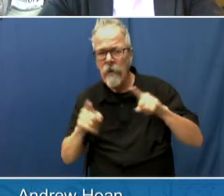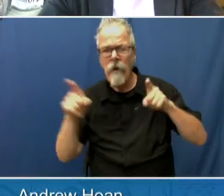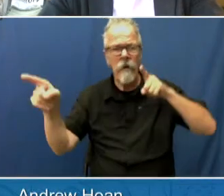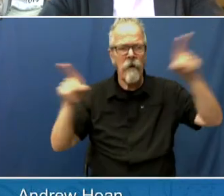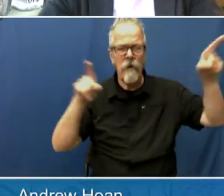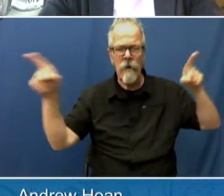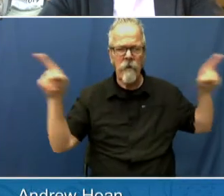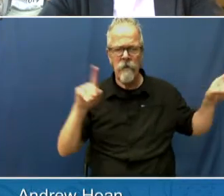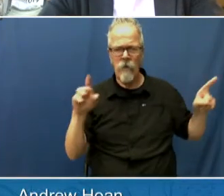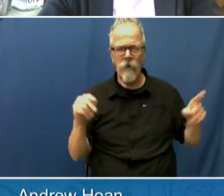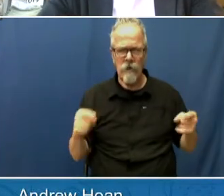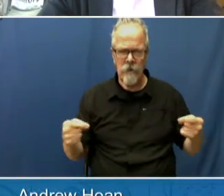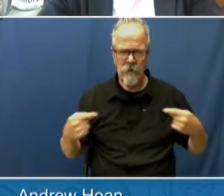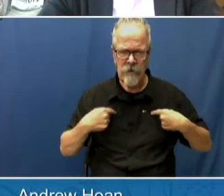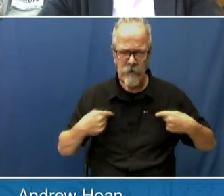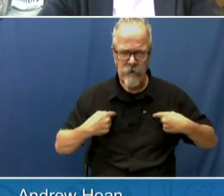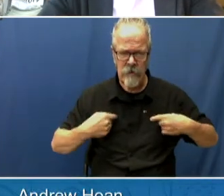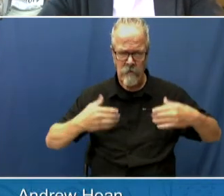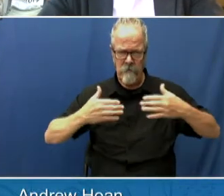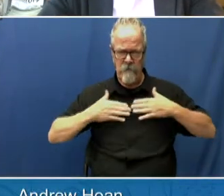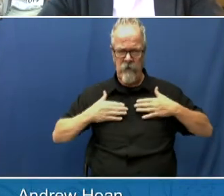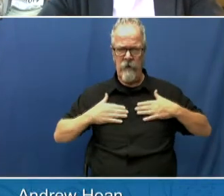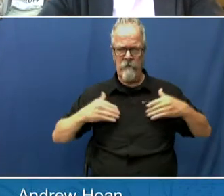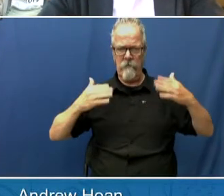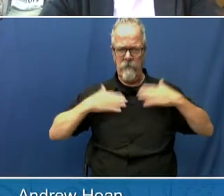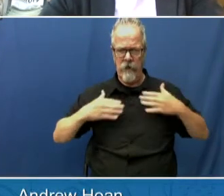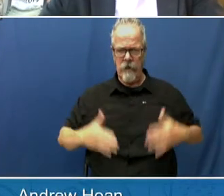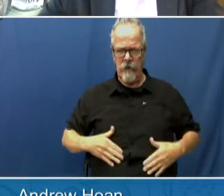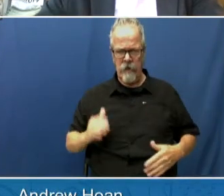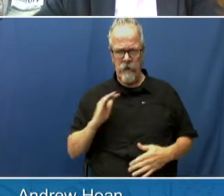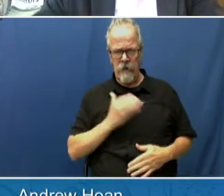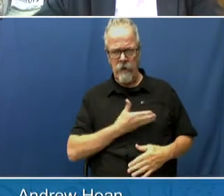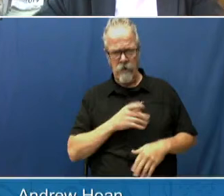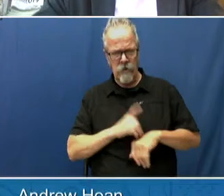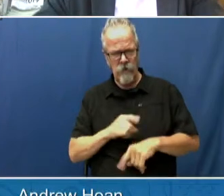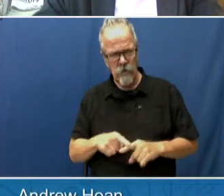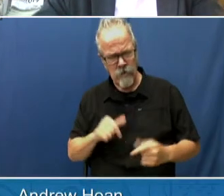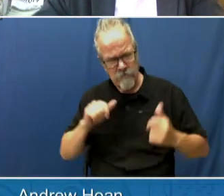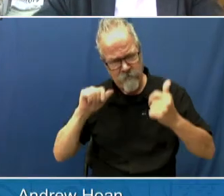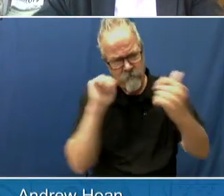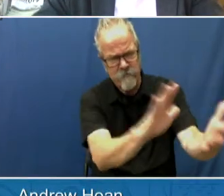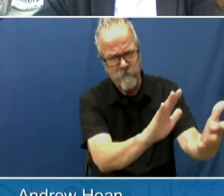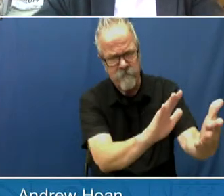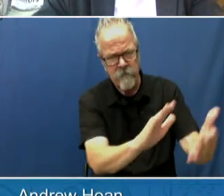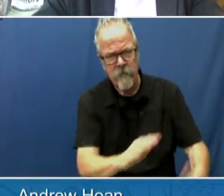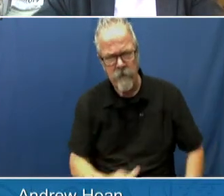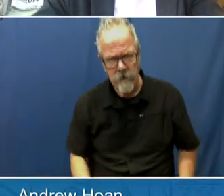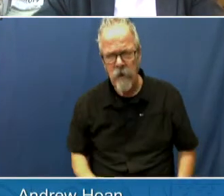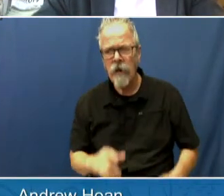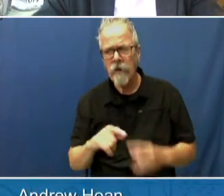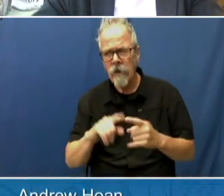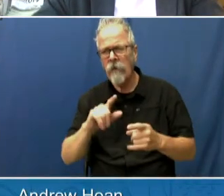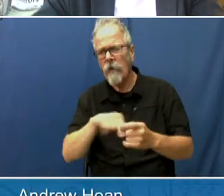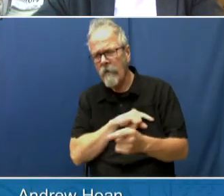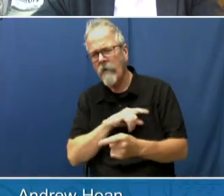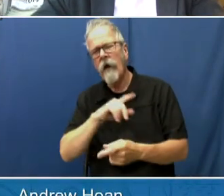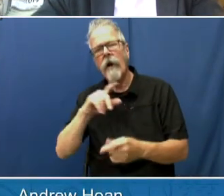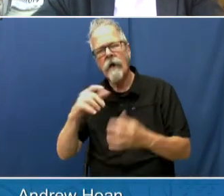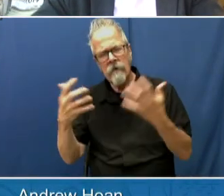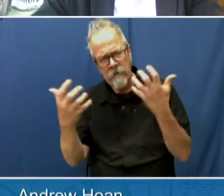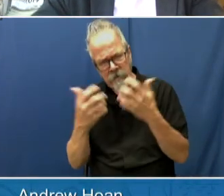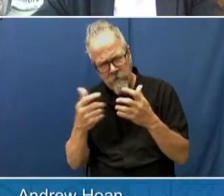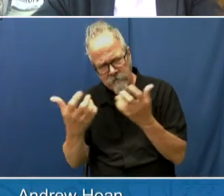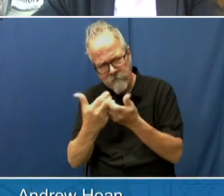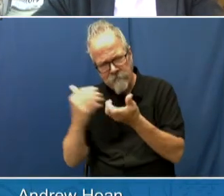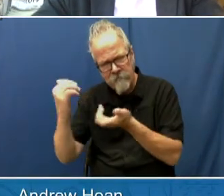human response. And we are responding today as one community and filled with the admiration of our place in our home and with